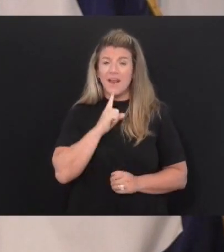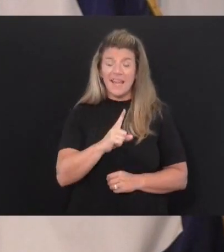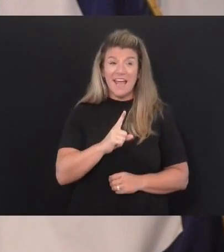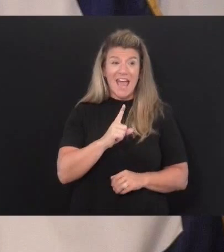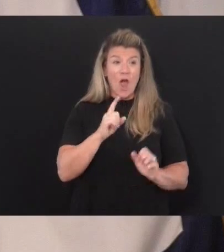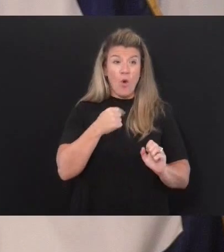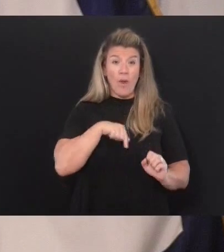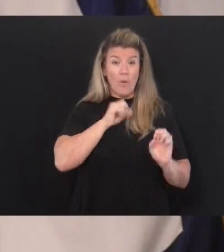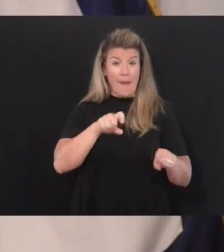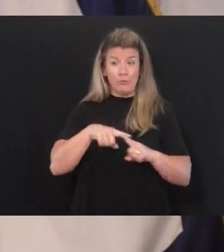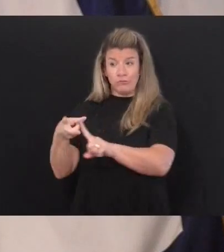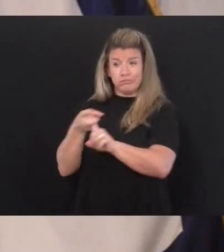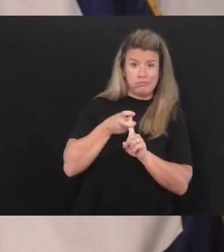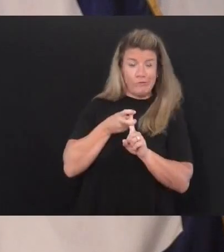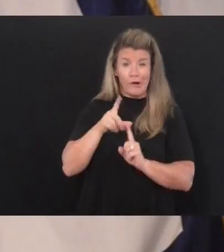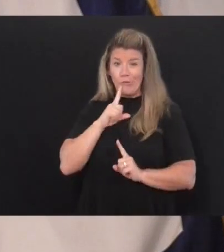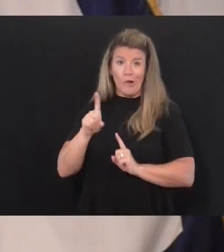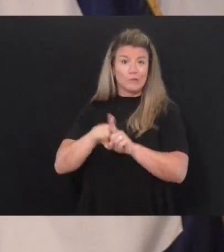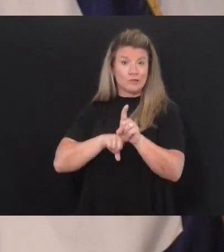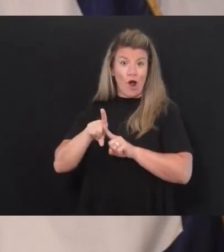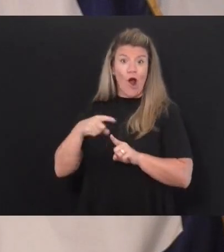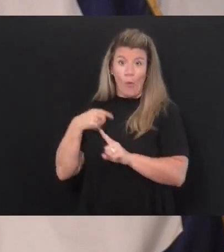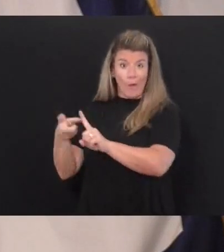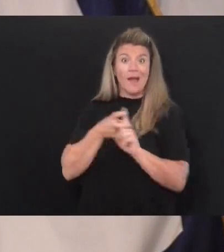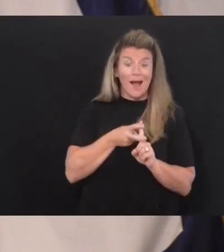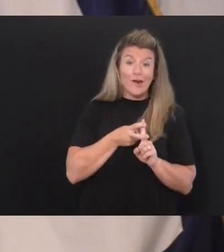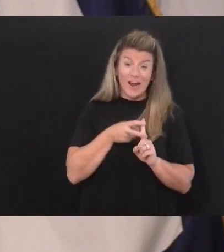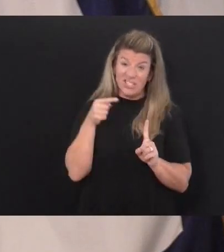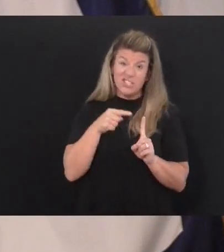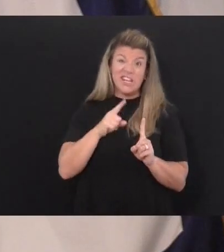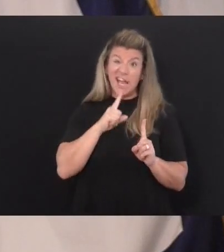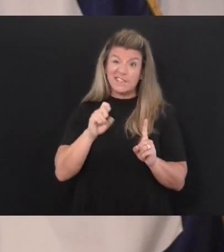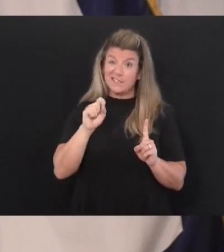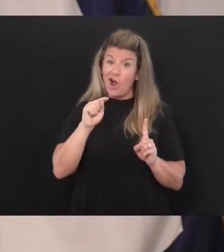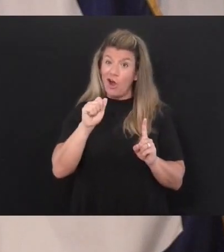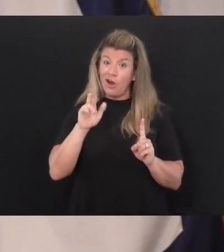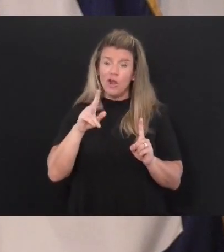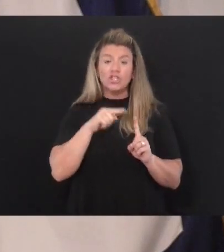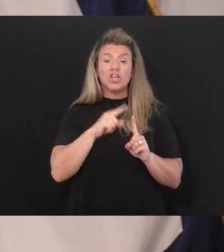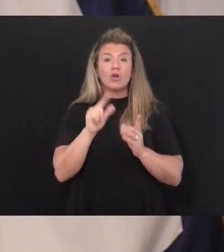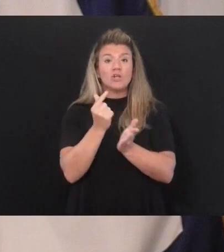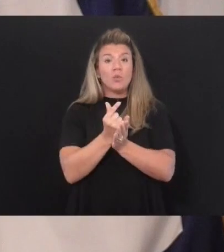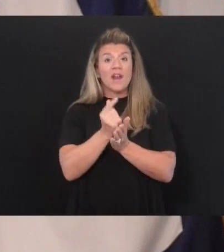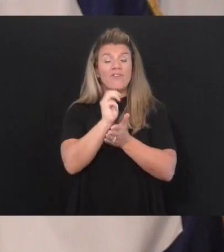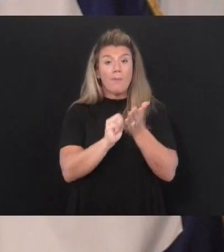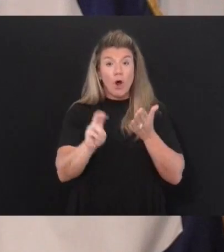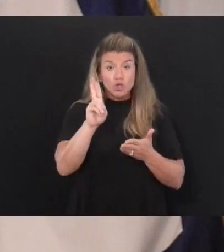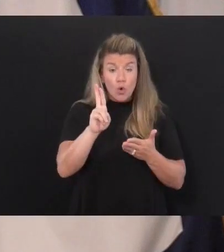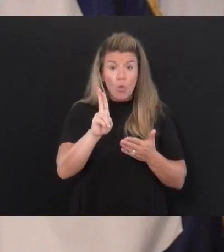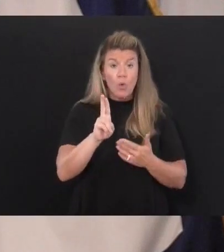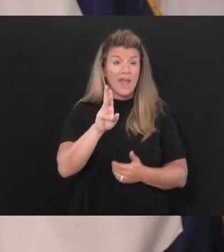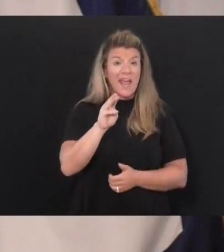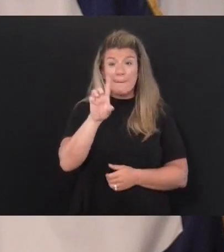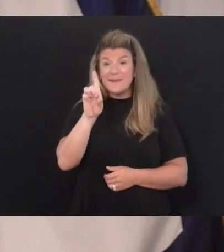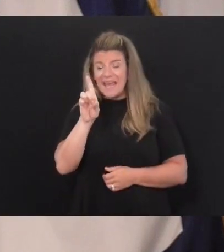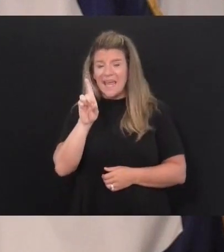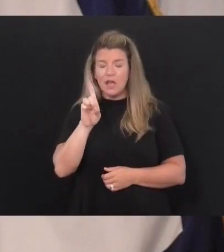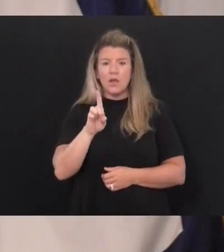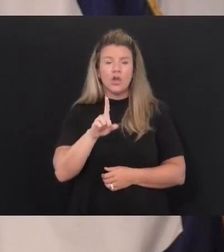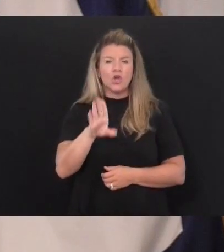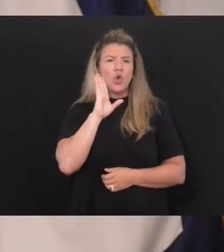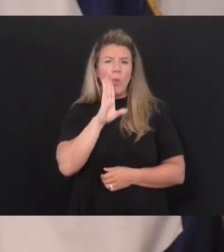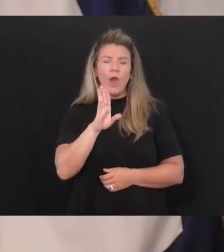to look at restricting our gatherings and going to a smaller number statewide. In Mon County, we